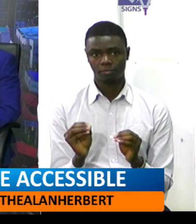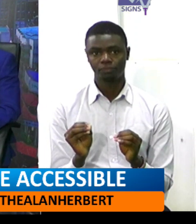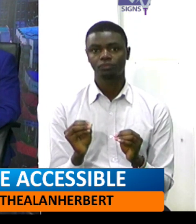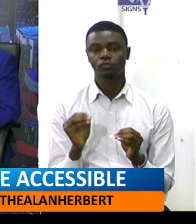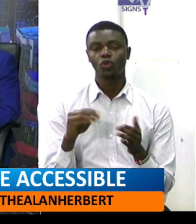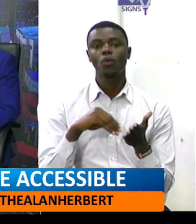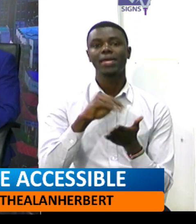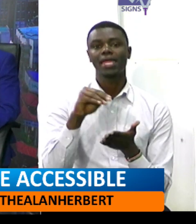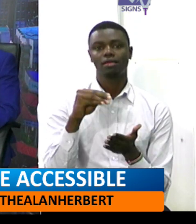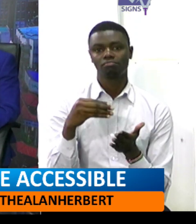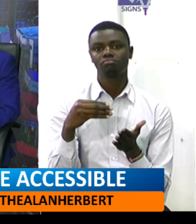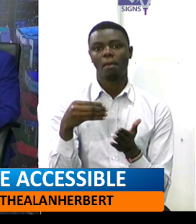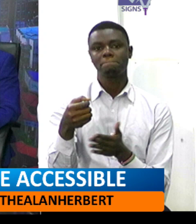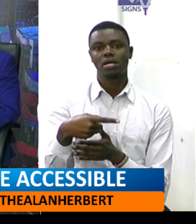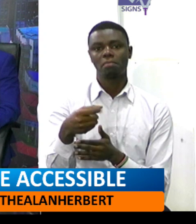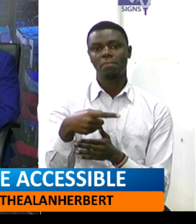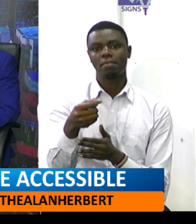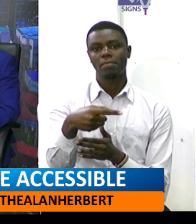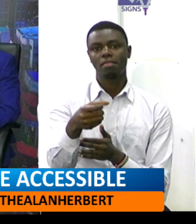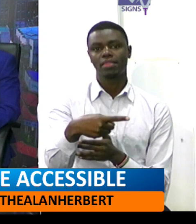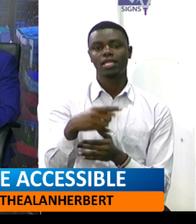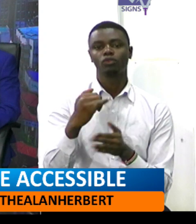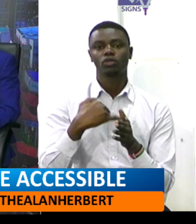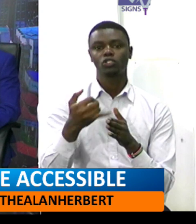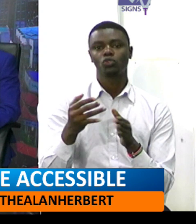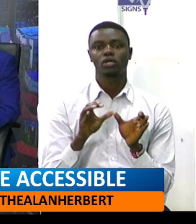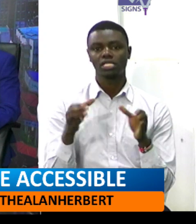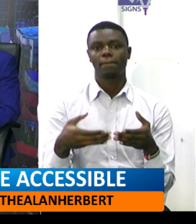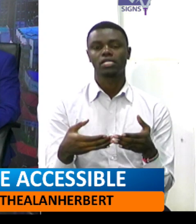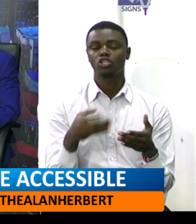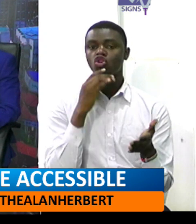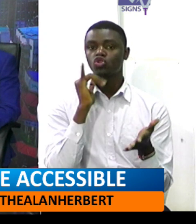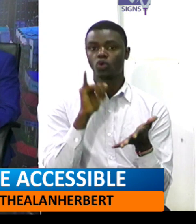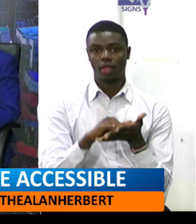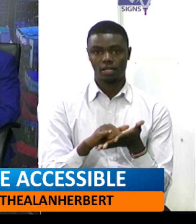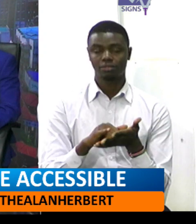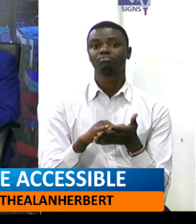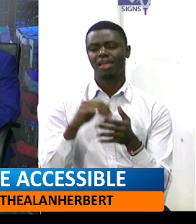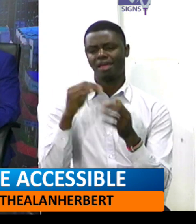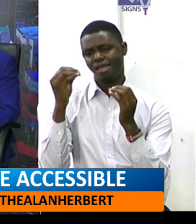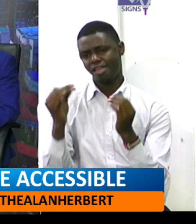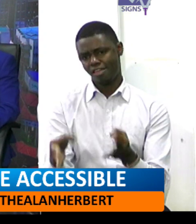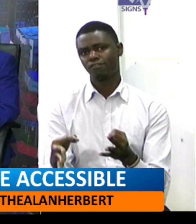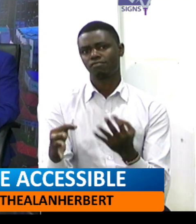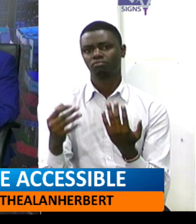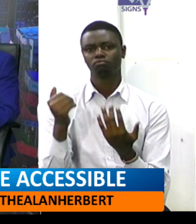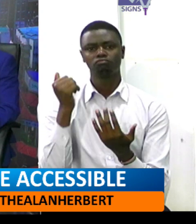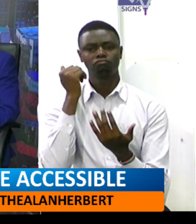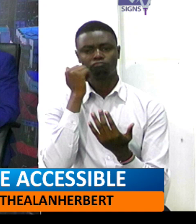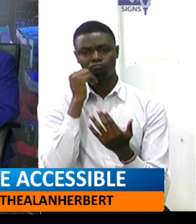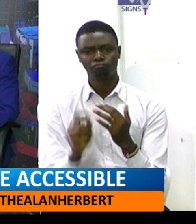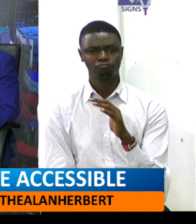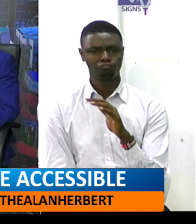pay premium to an insurance company. Yeah. So that in the event that you are